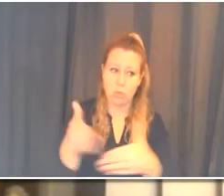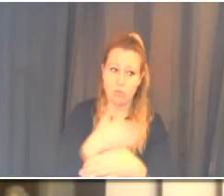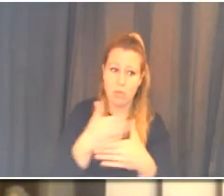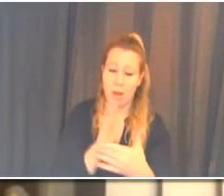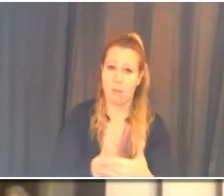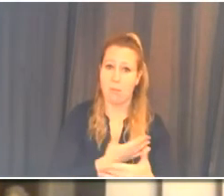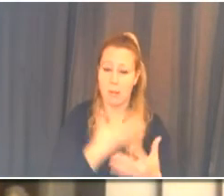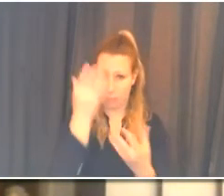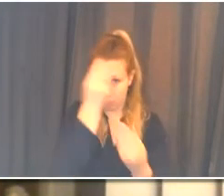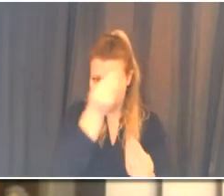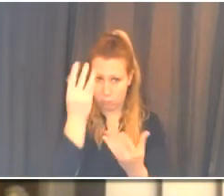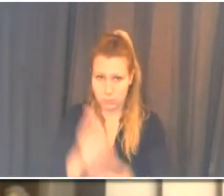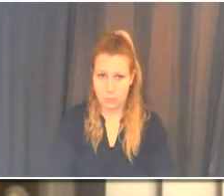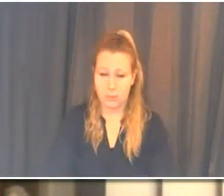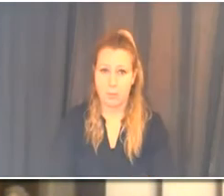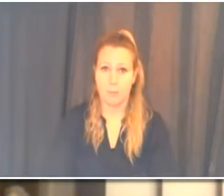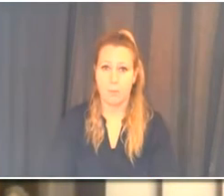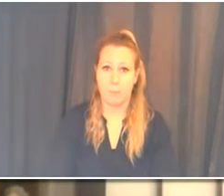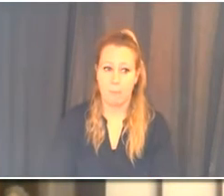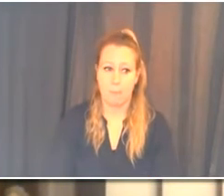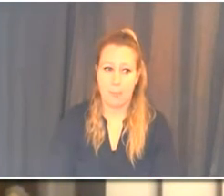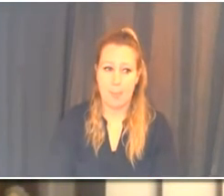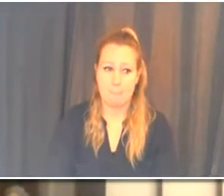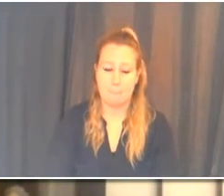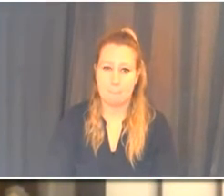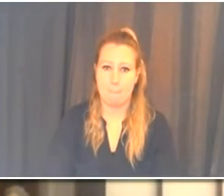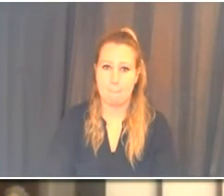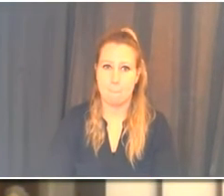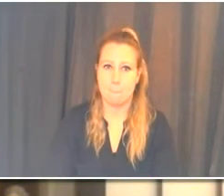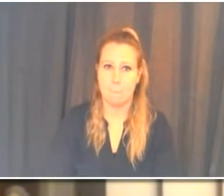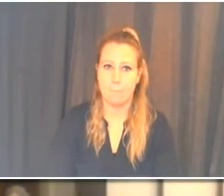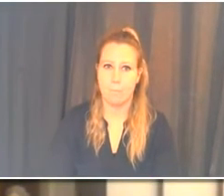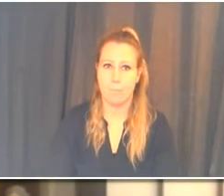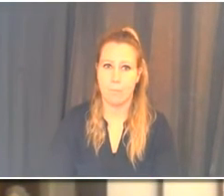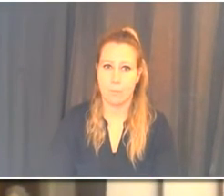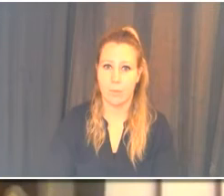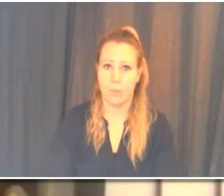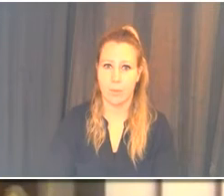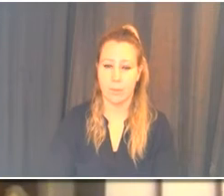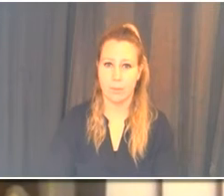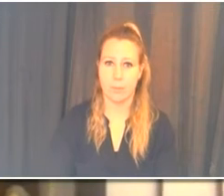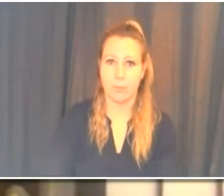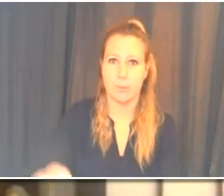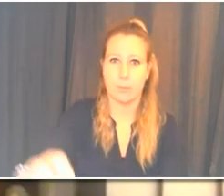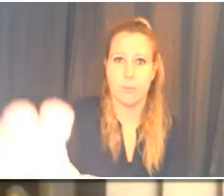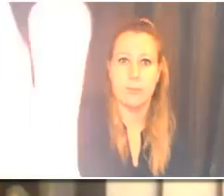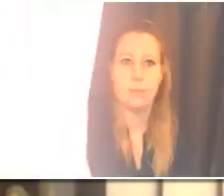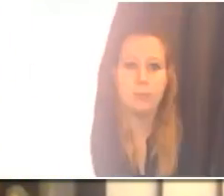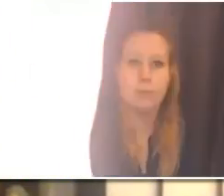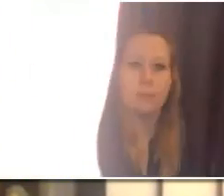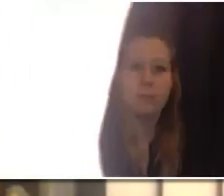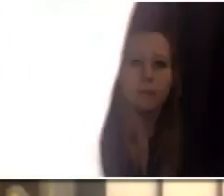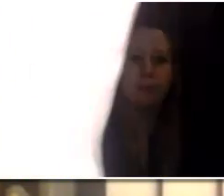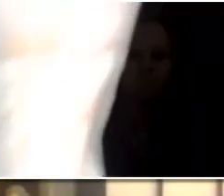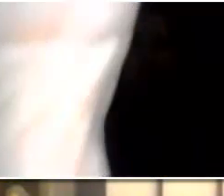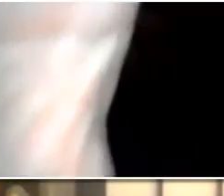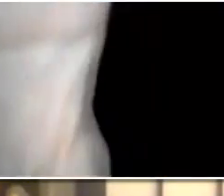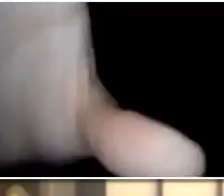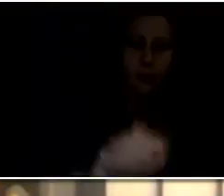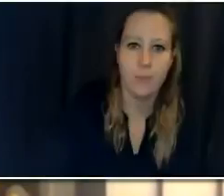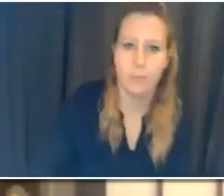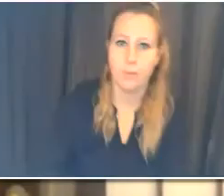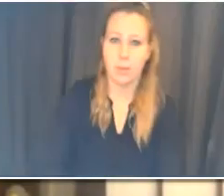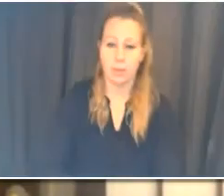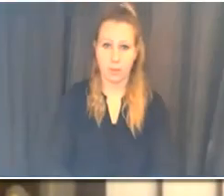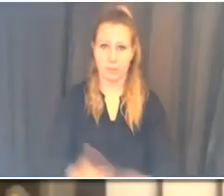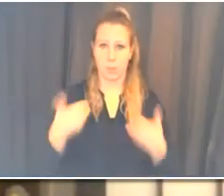witness Daniel fields from URI please wait for the to announce that you may begin before delivering your testimony you are